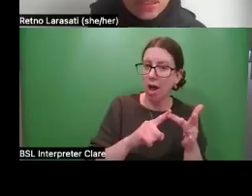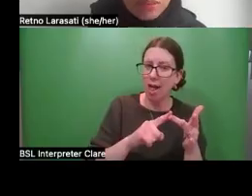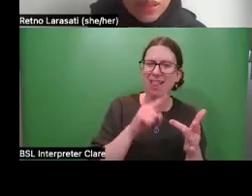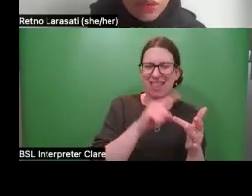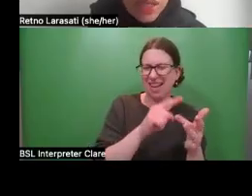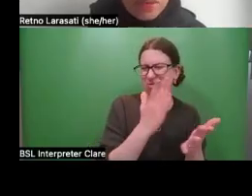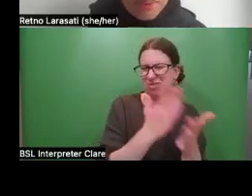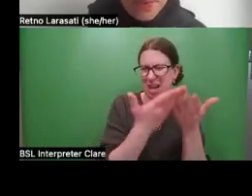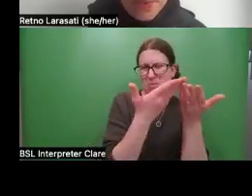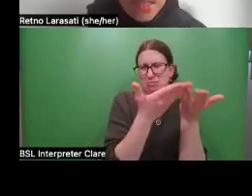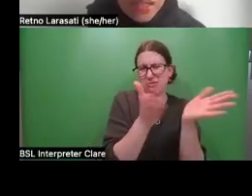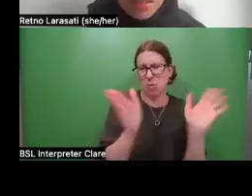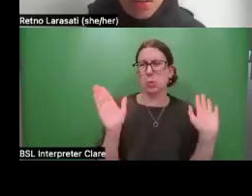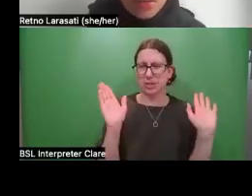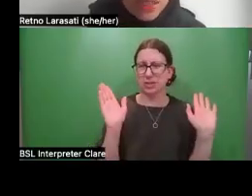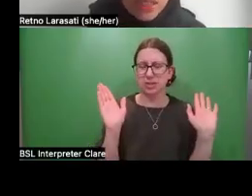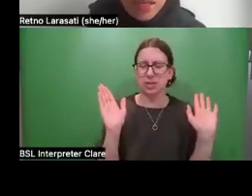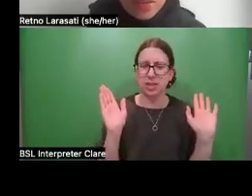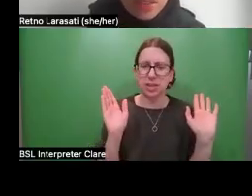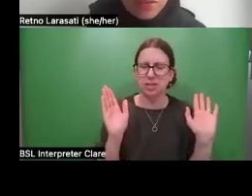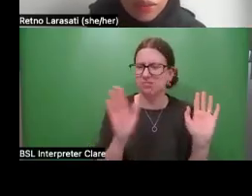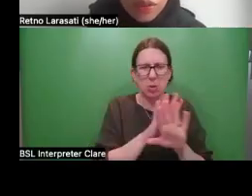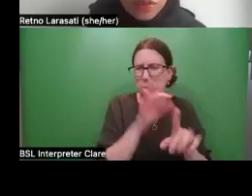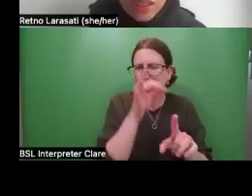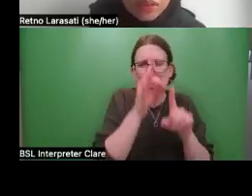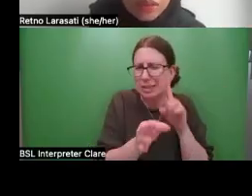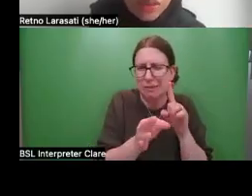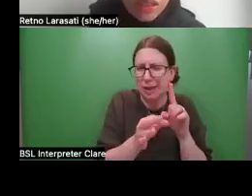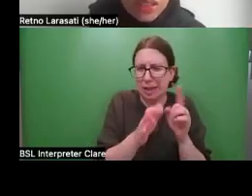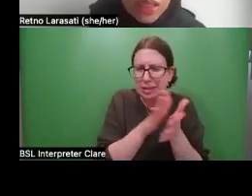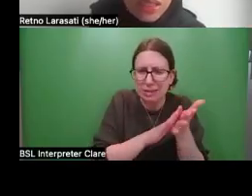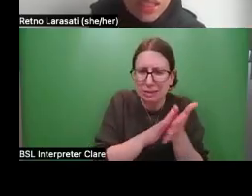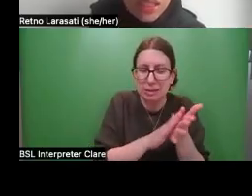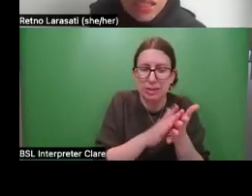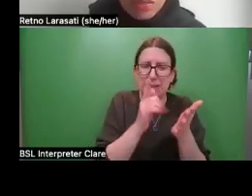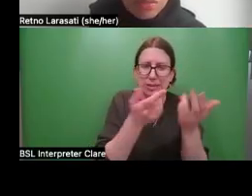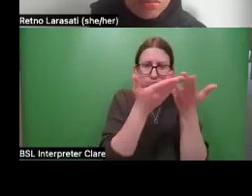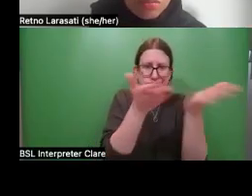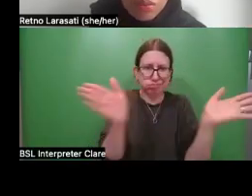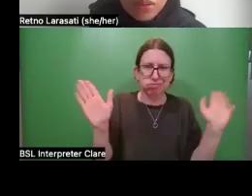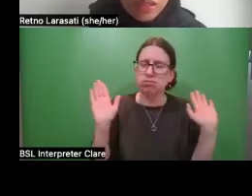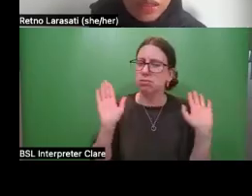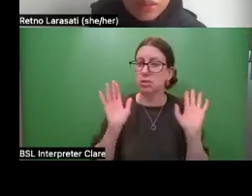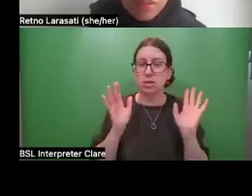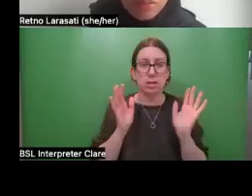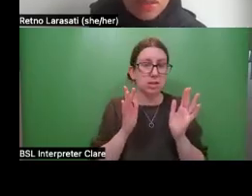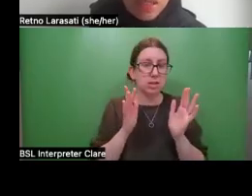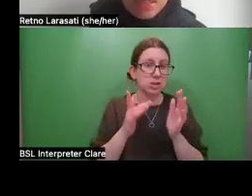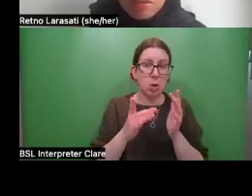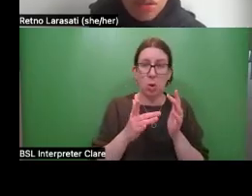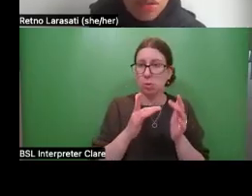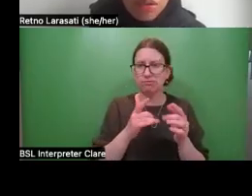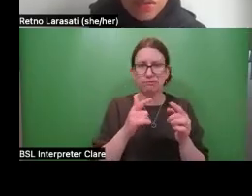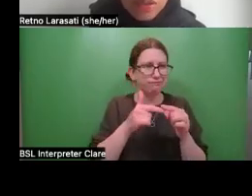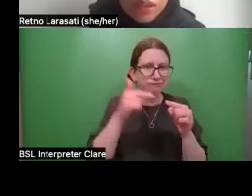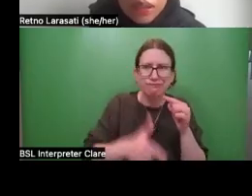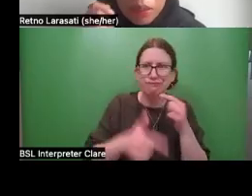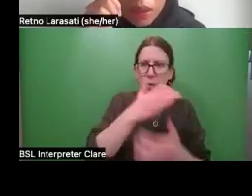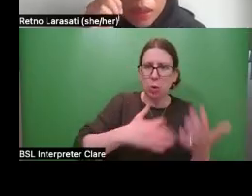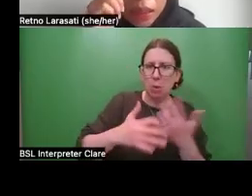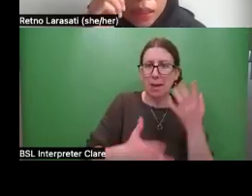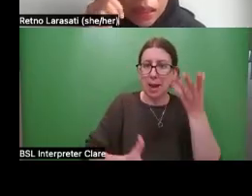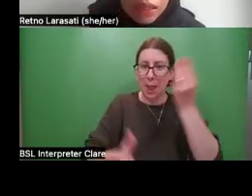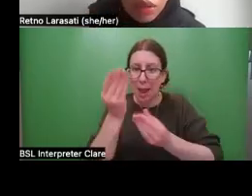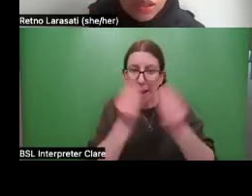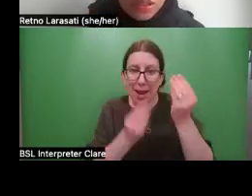umbrella term as well, and covering everything from sophisticated machine learning to robotic system maybe, and or even